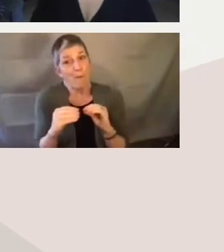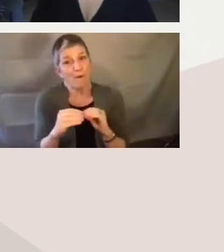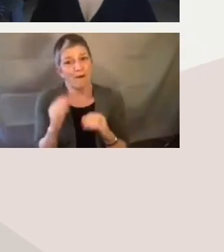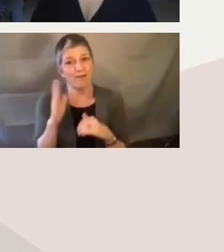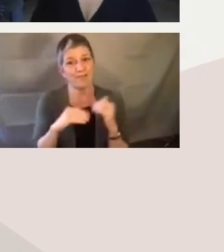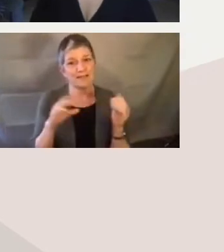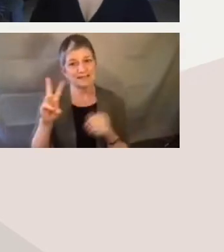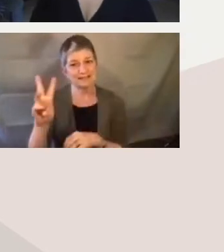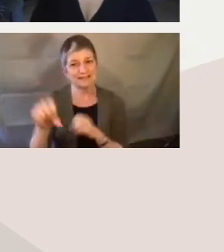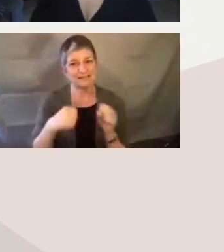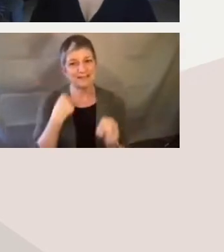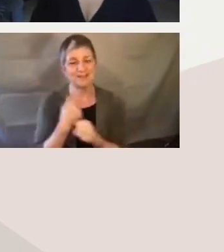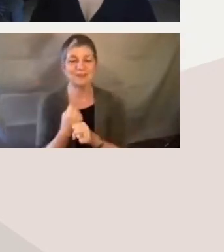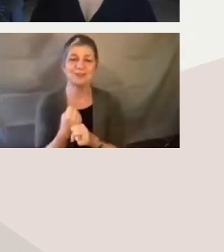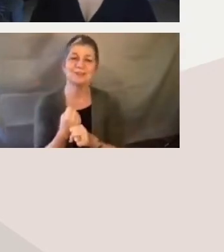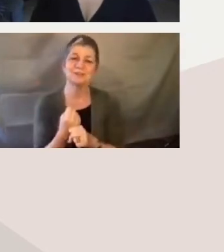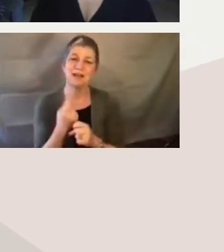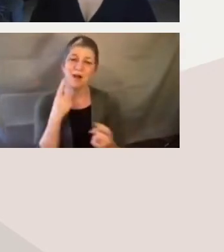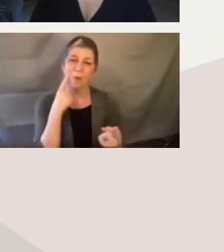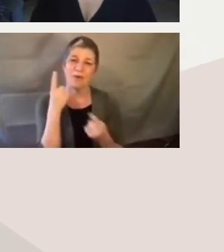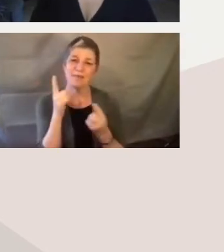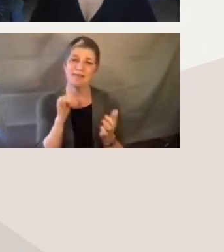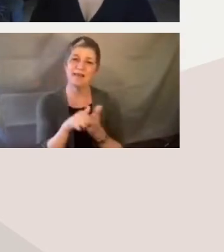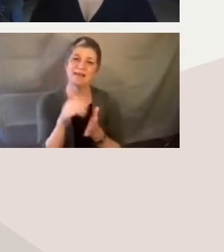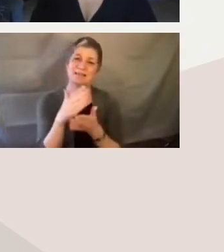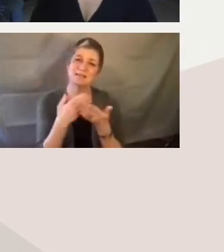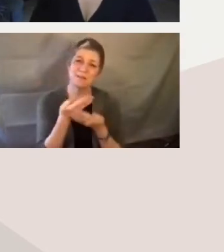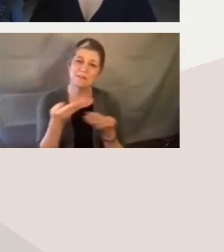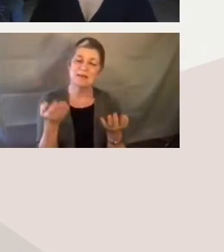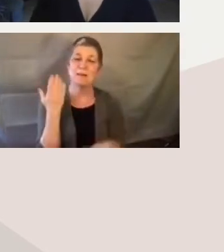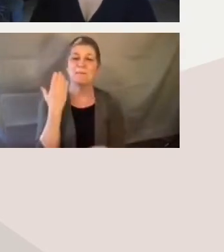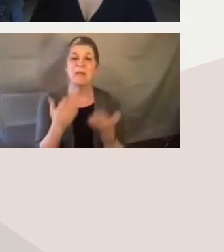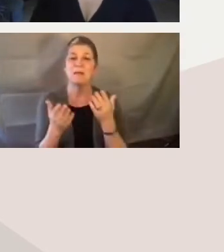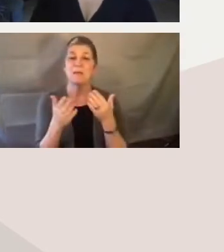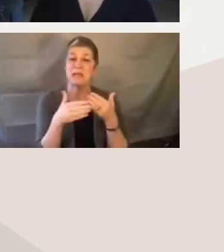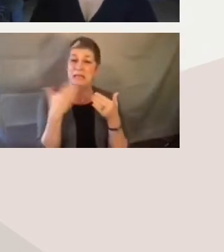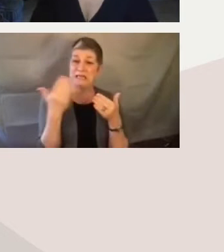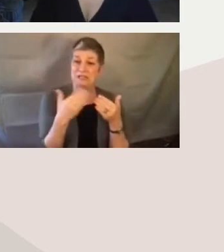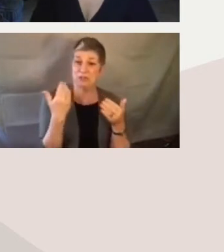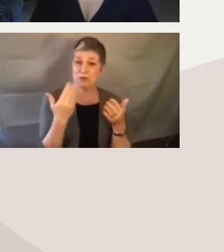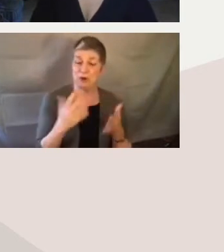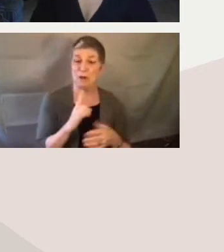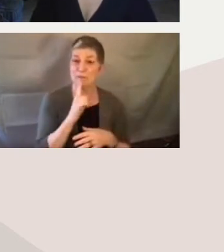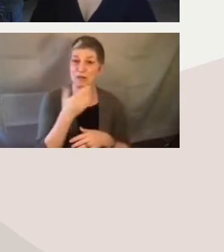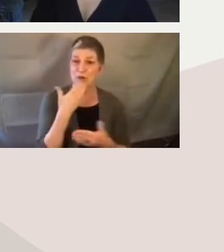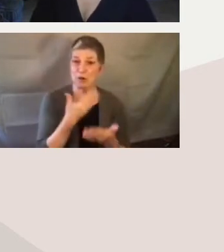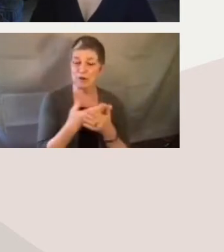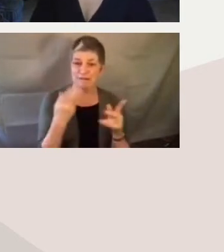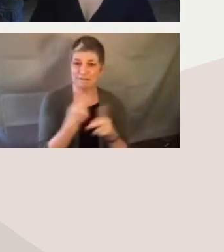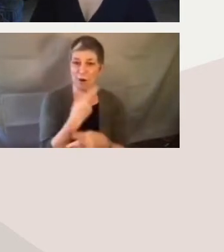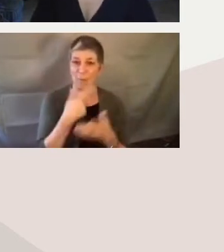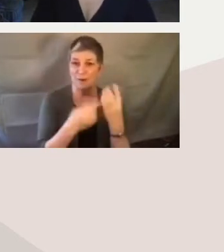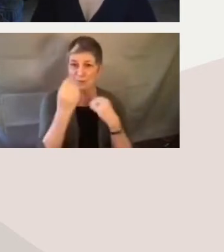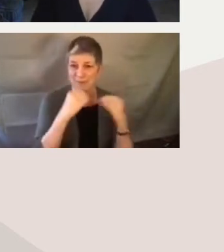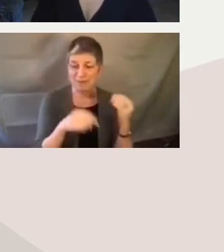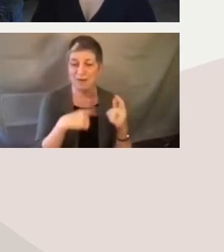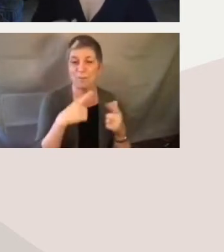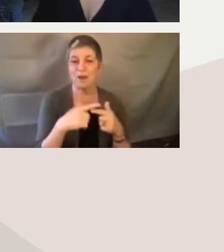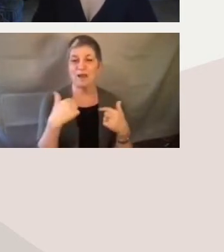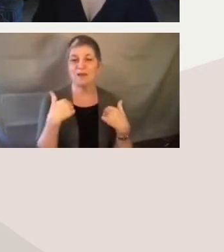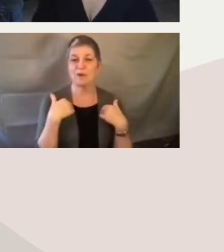And so I think that there are some things that maybe got easier. I'm really good at, figuring out what to eat when you